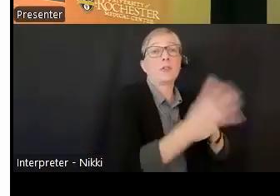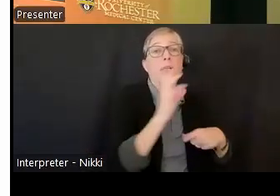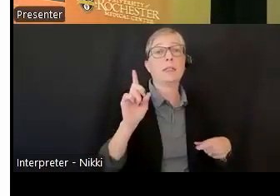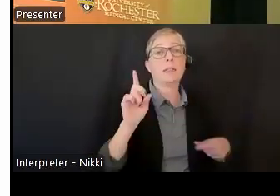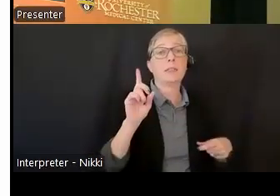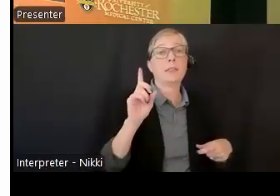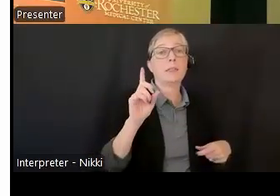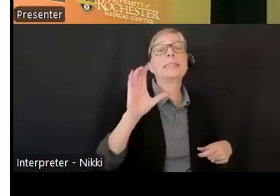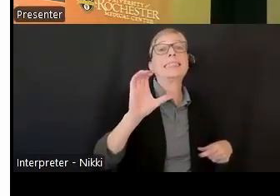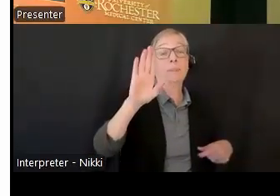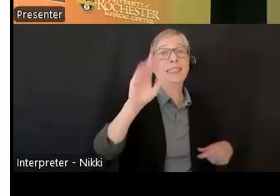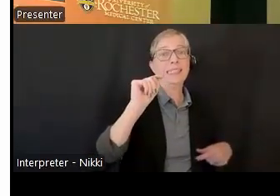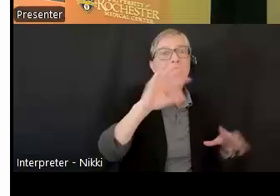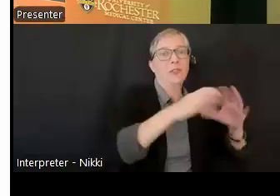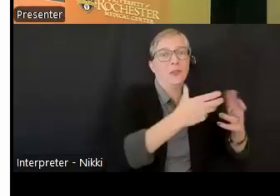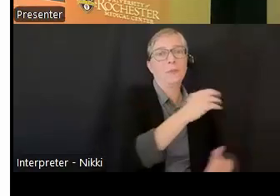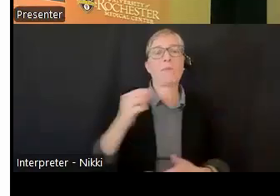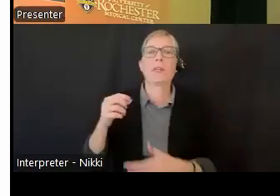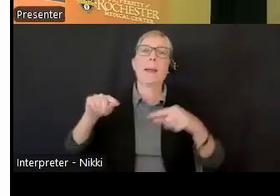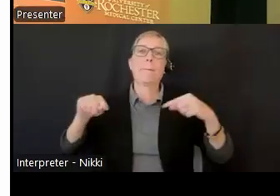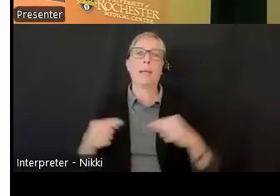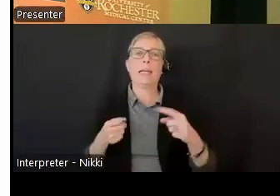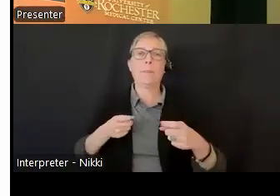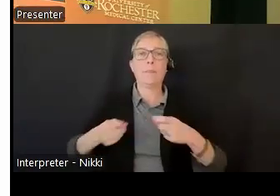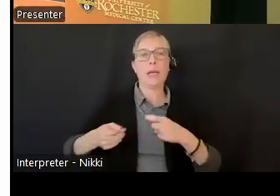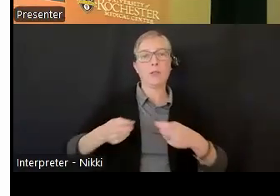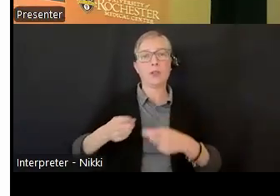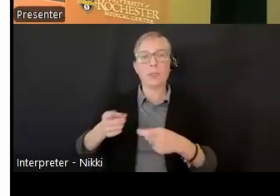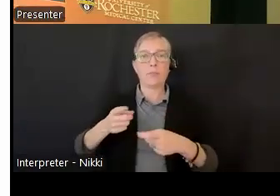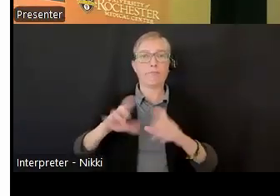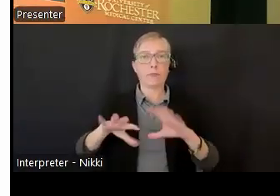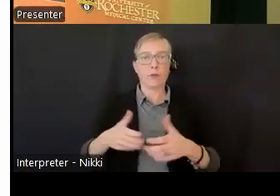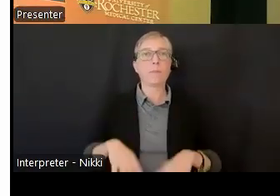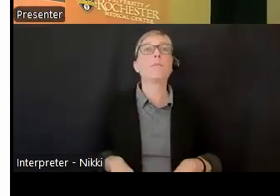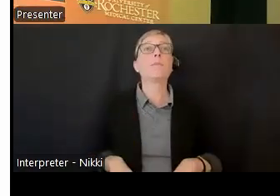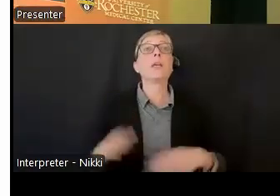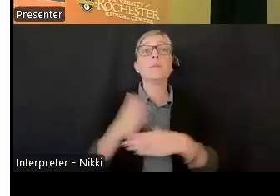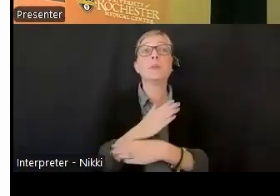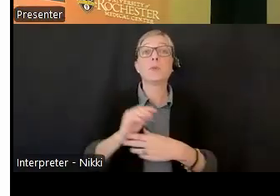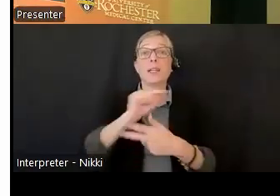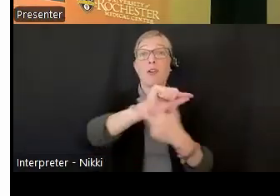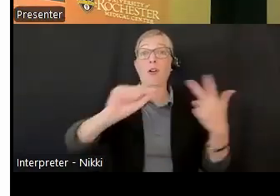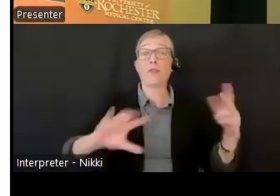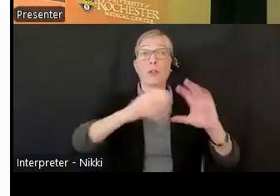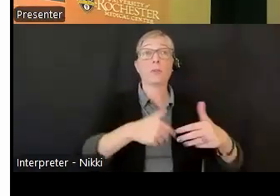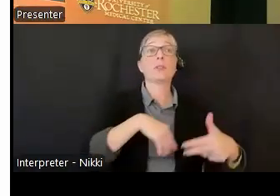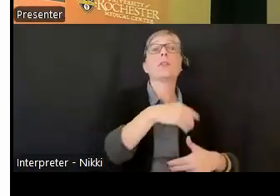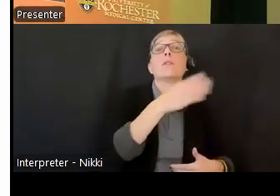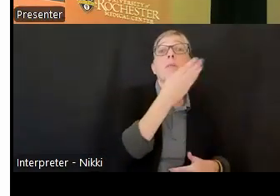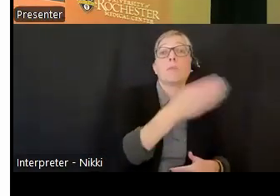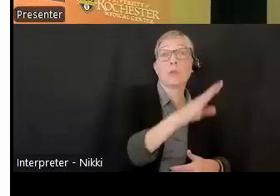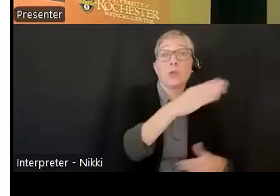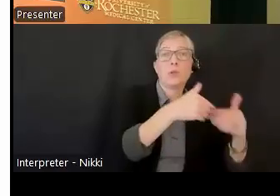group. So as you can see, among all 3 groups, the blue is the pre-treatment and the pink is